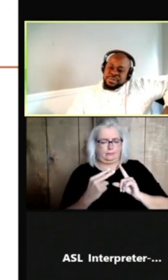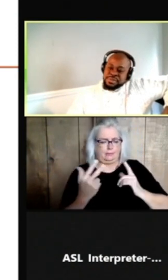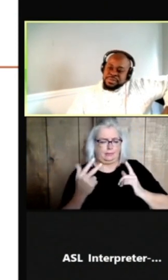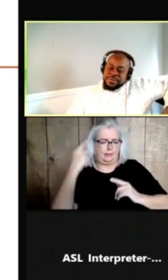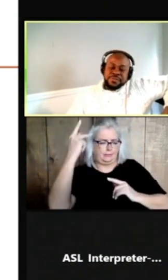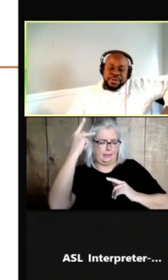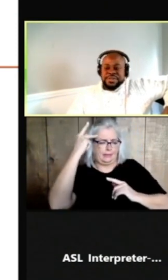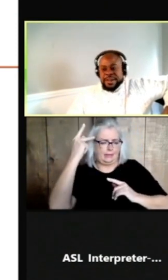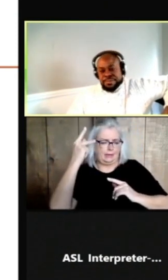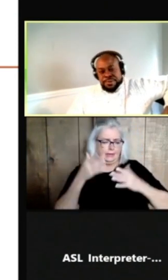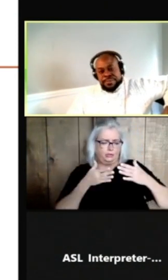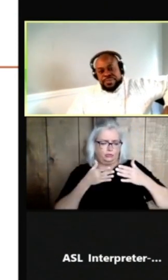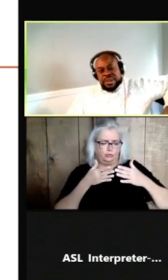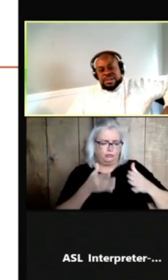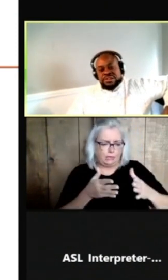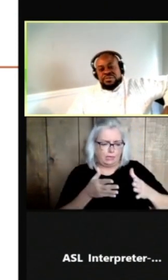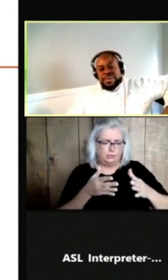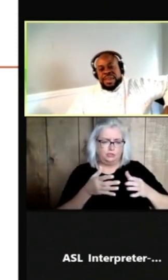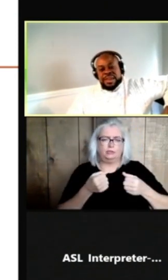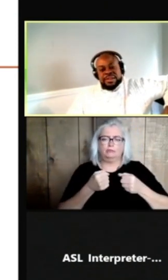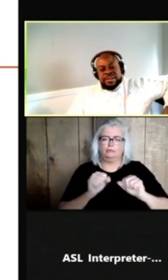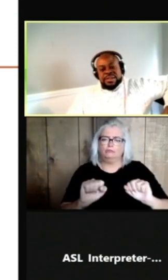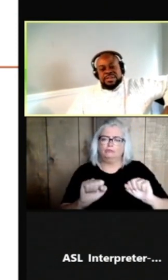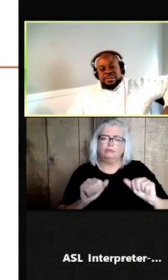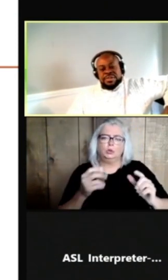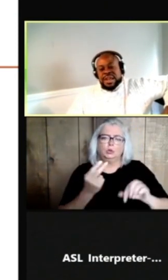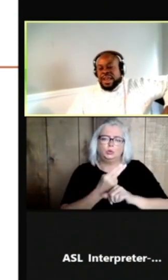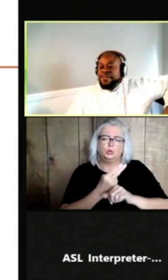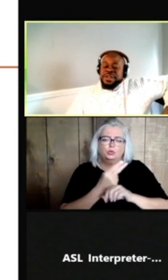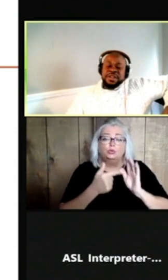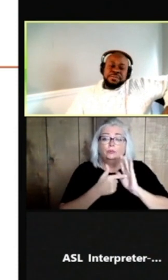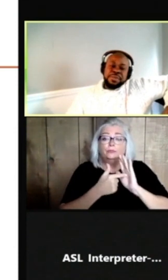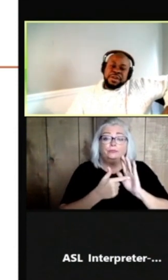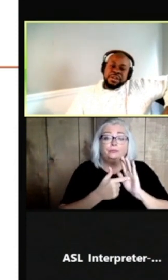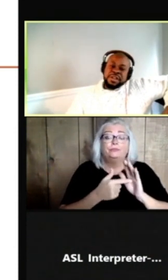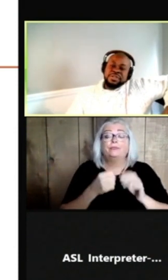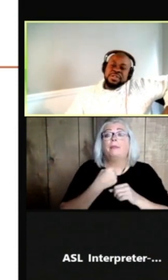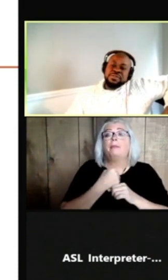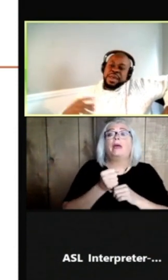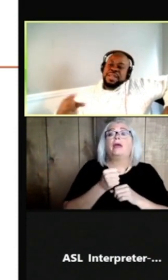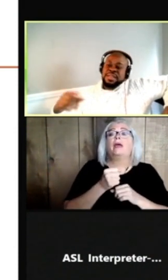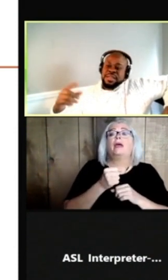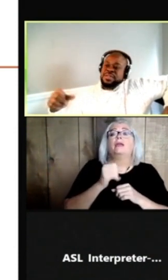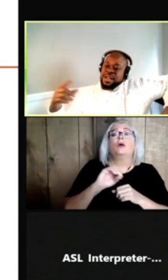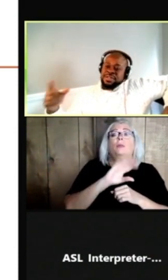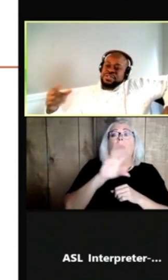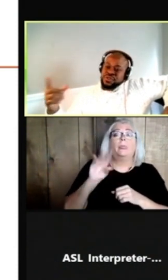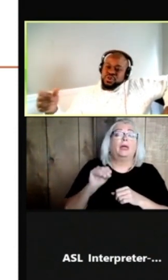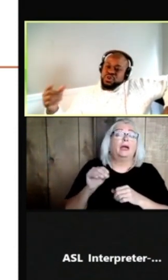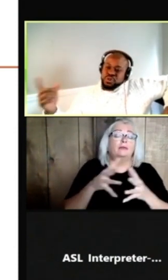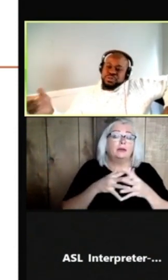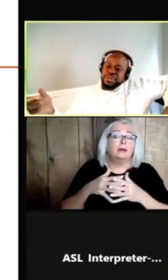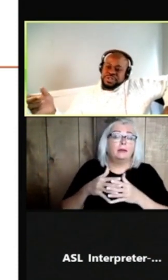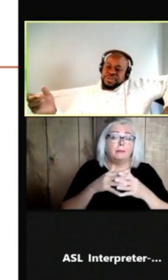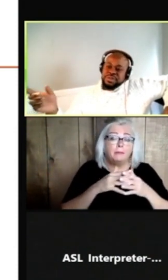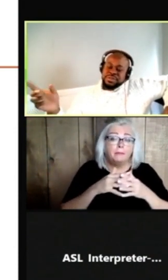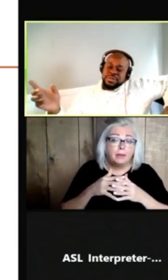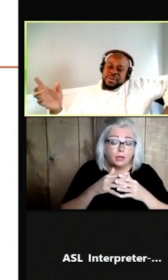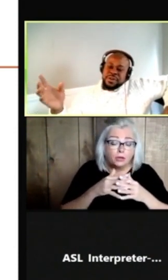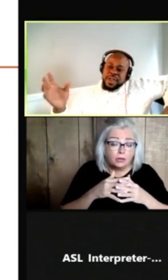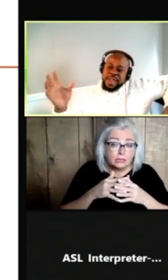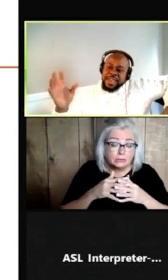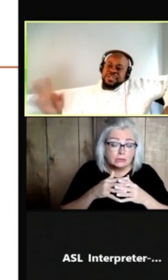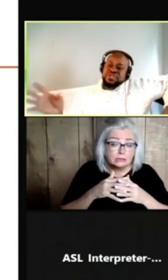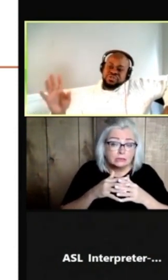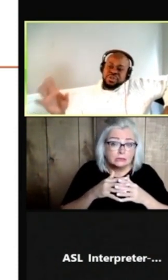were used, for example, to make it so that African Americans, despite these constitutional